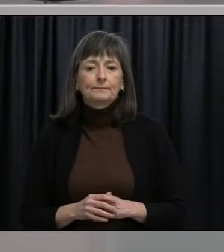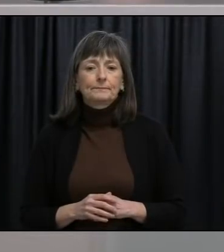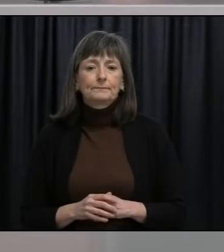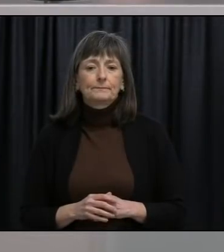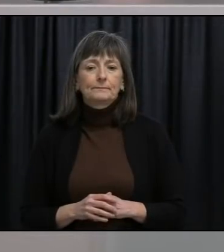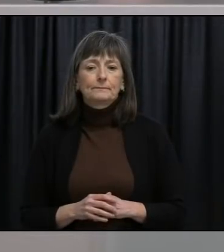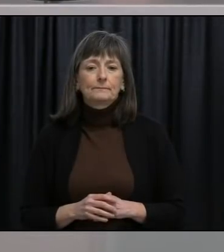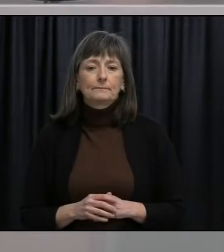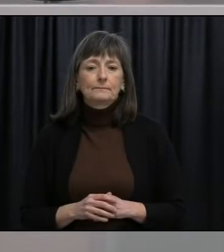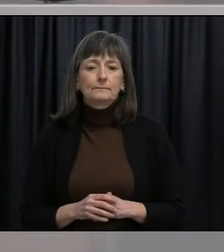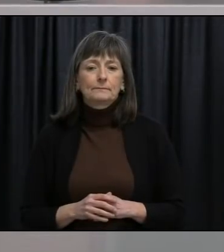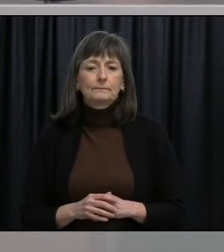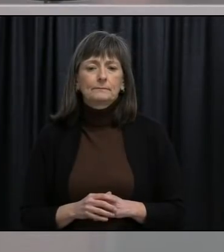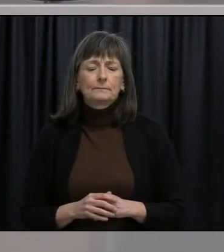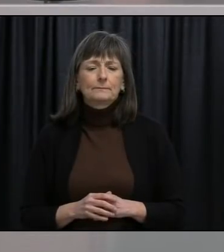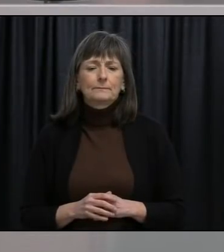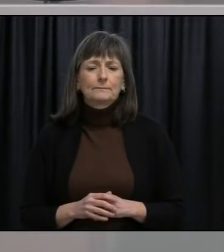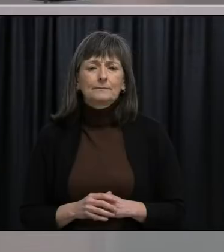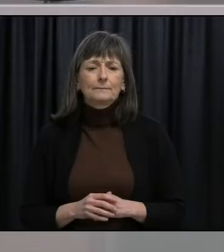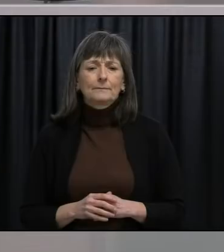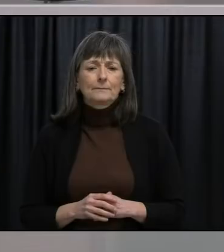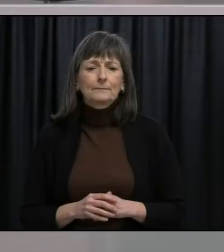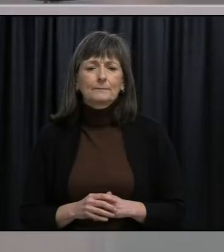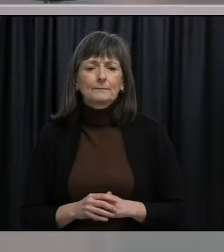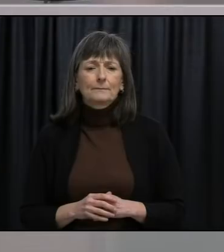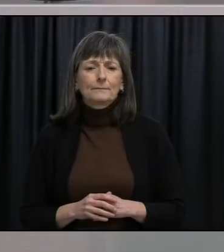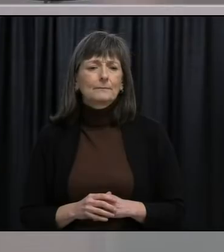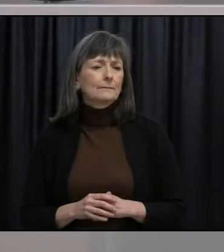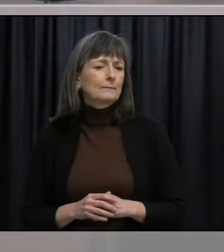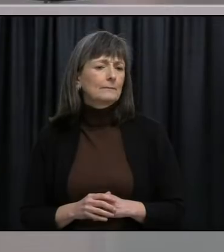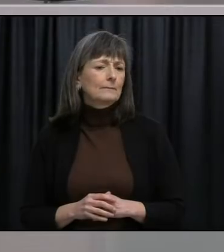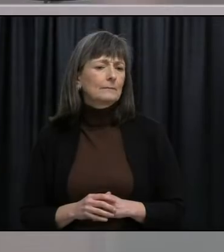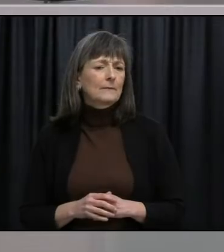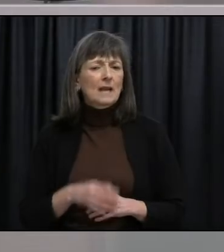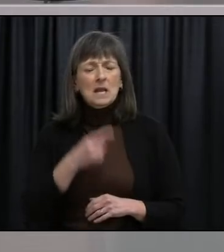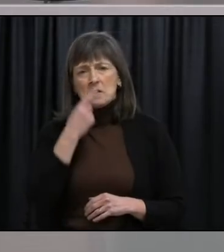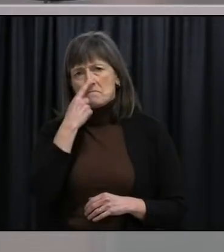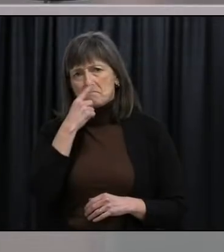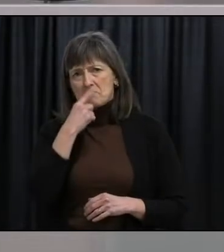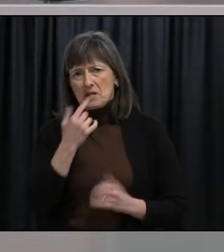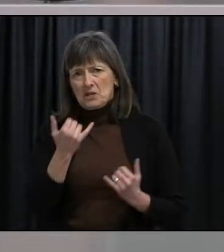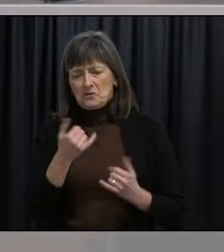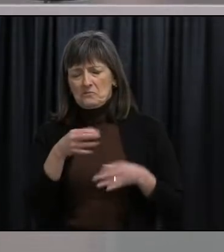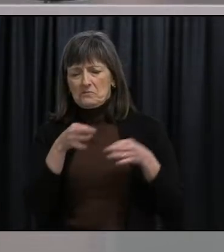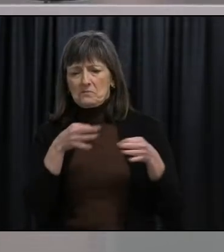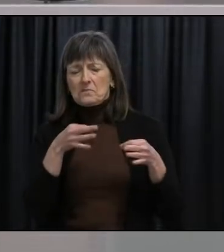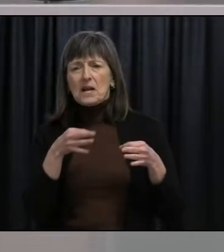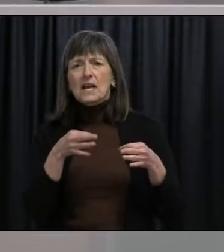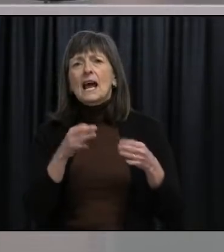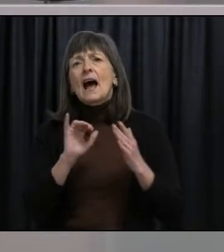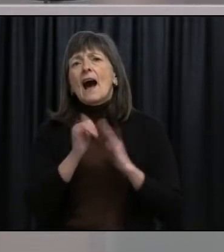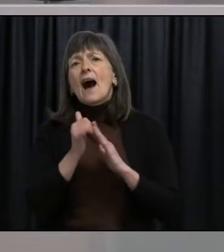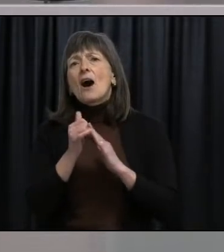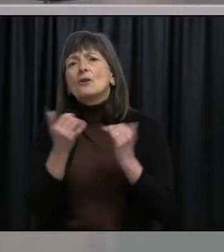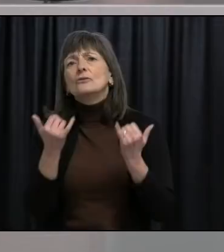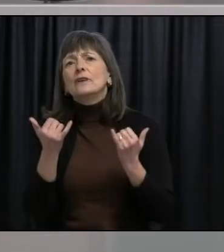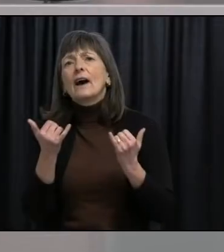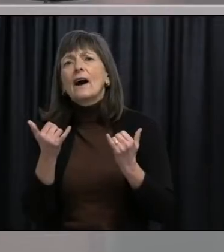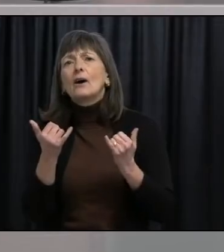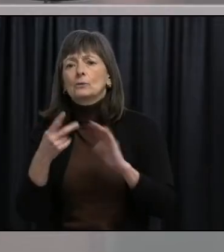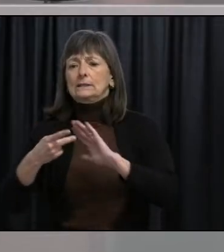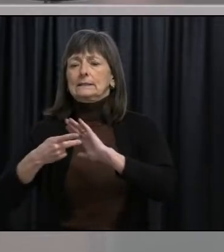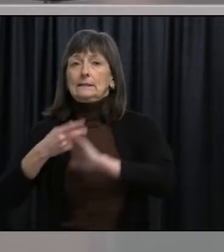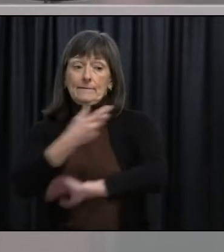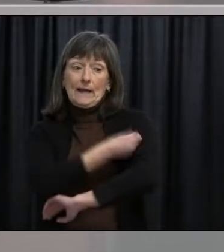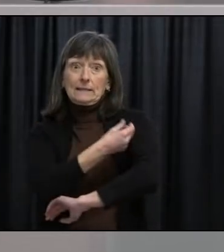you could describe your approach to administering second doses of vaccines to people while there are